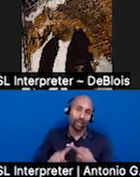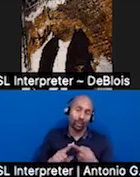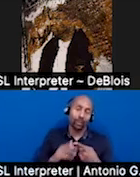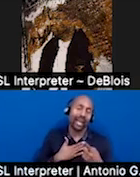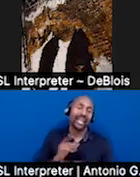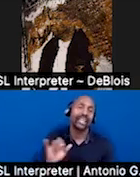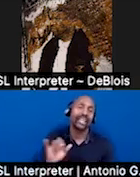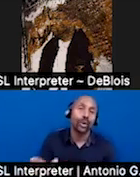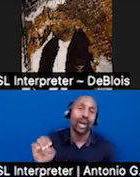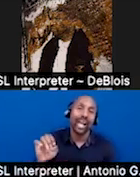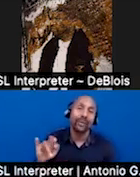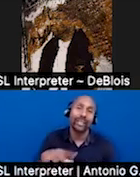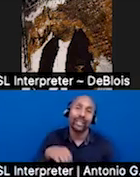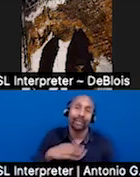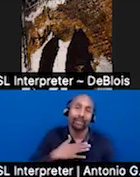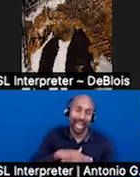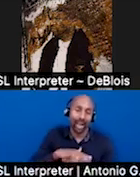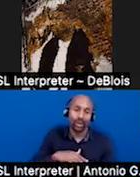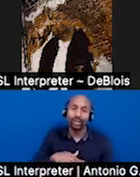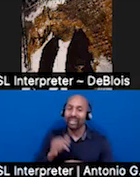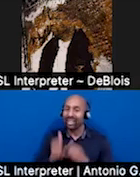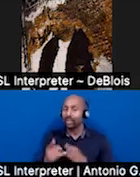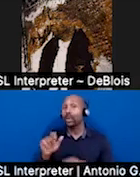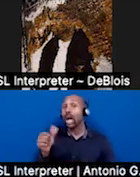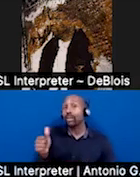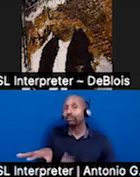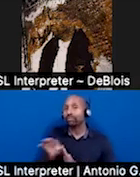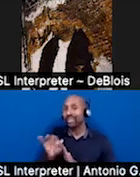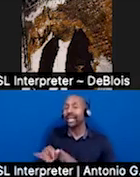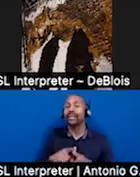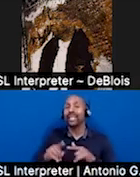So I'll give you all a moment to respond to that poll.